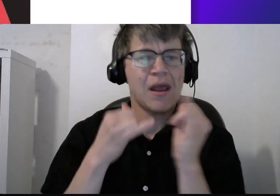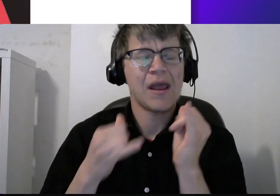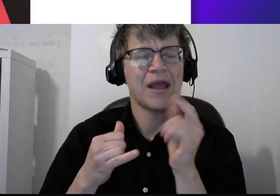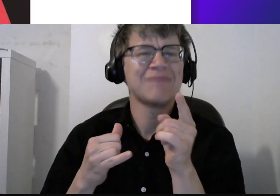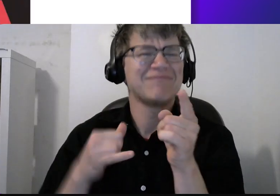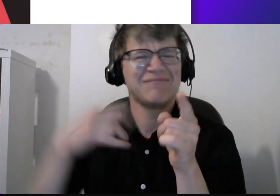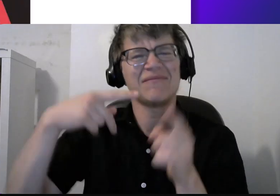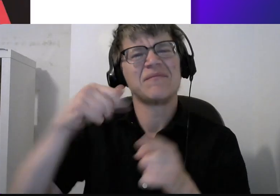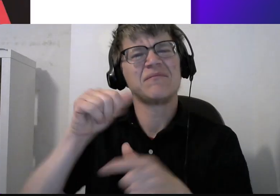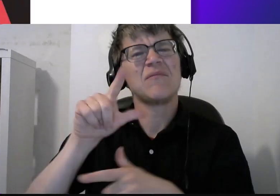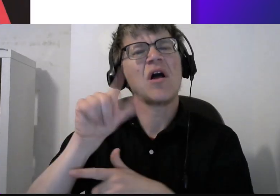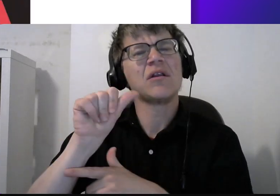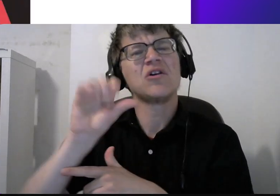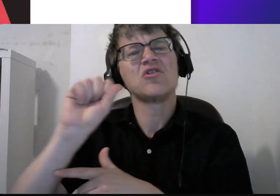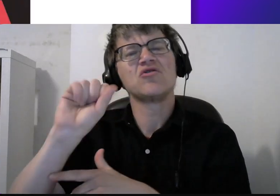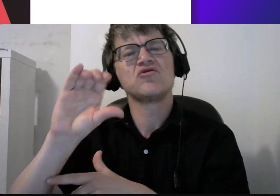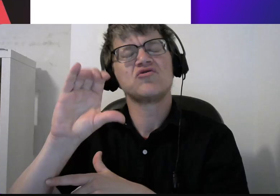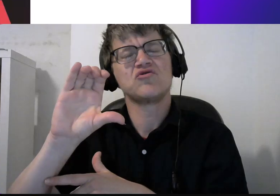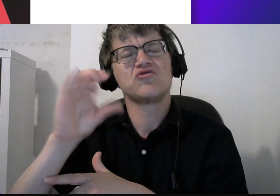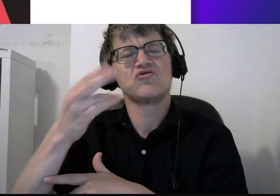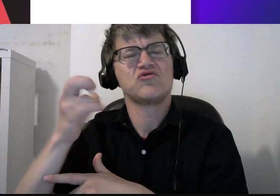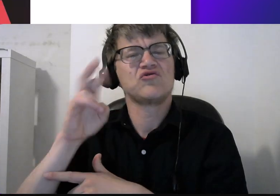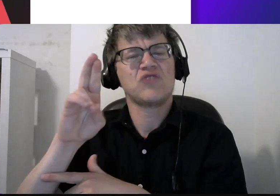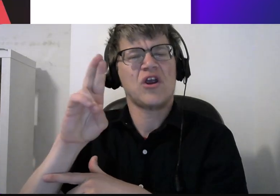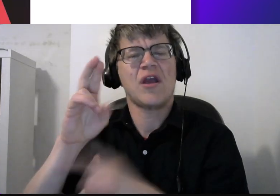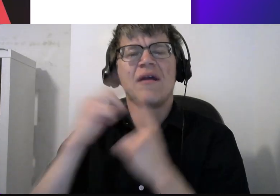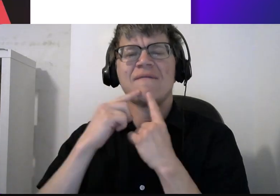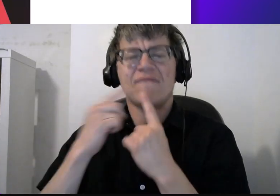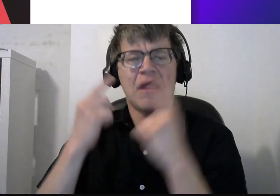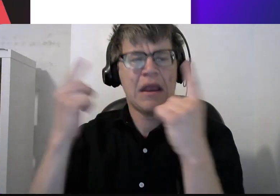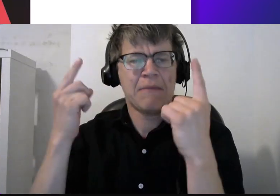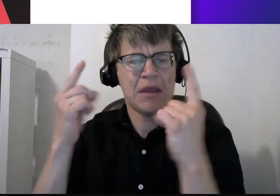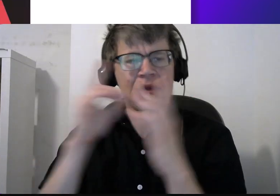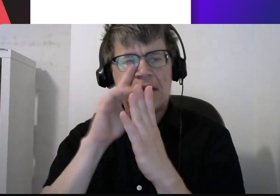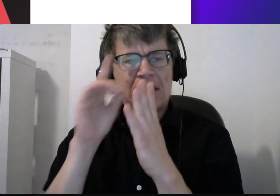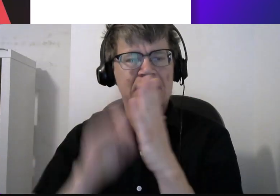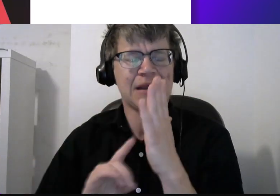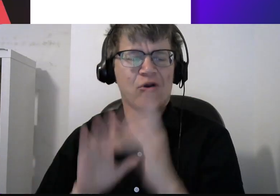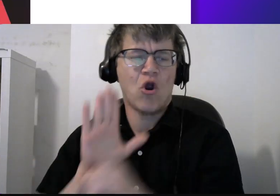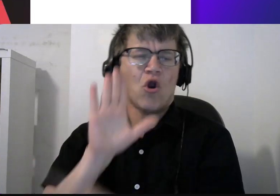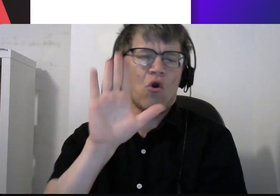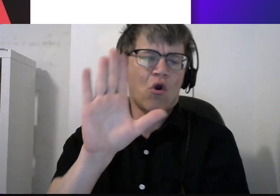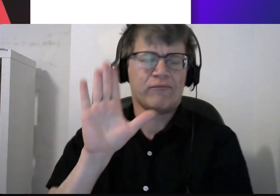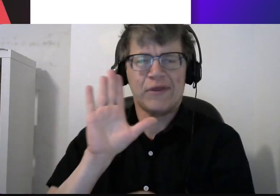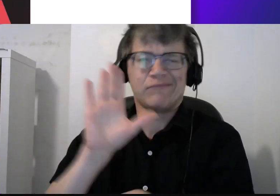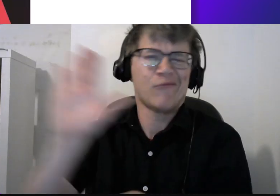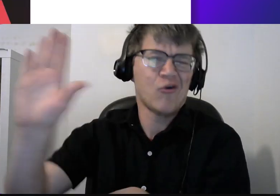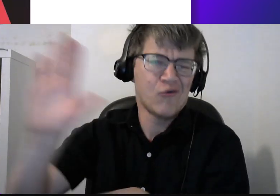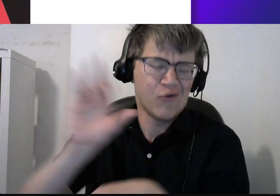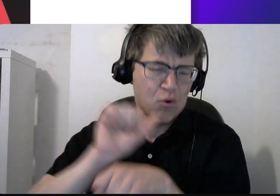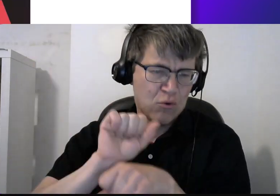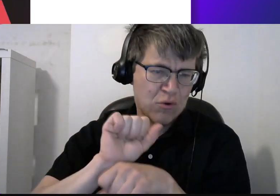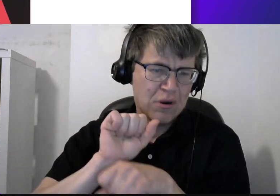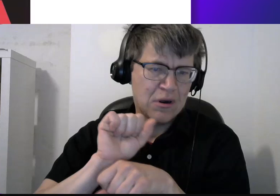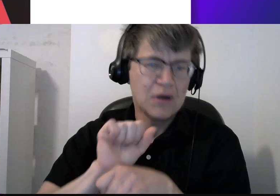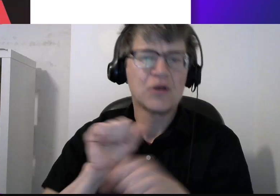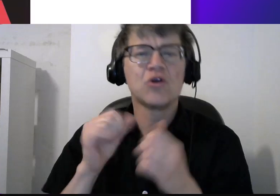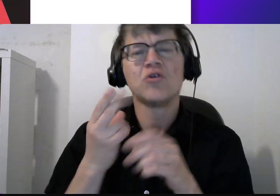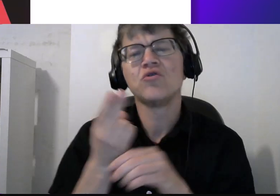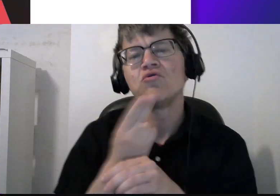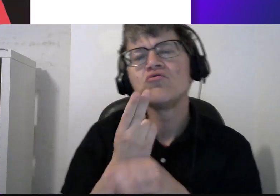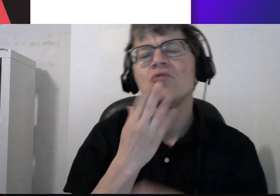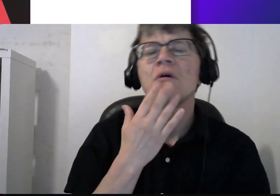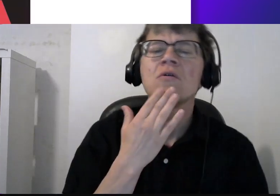famous designer, and this is her typography. So this is kind of a play on how do you use those colors